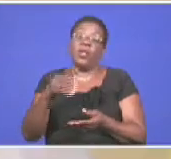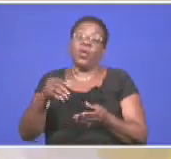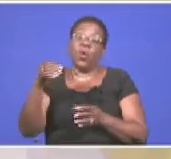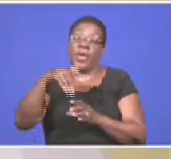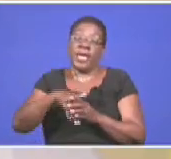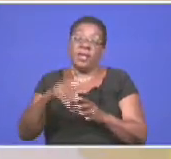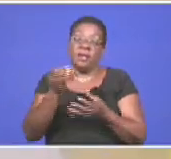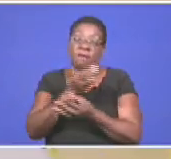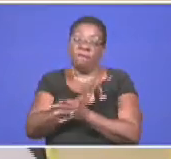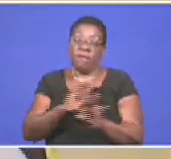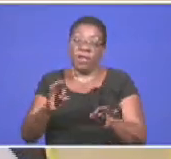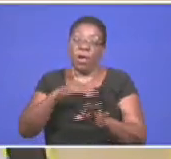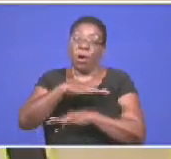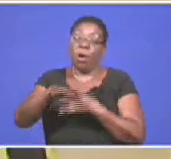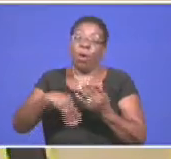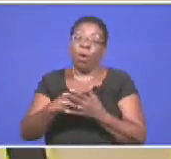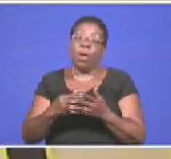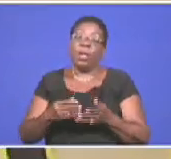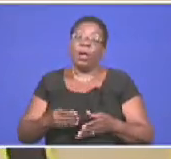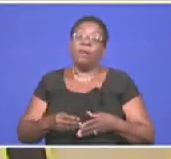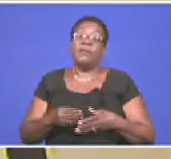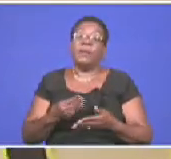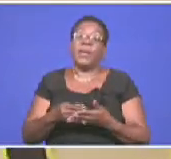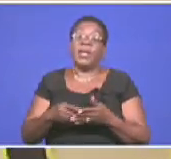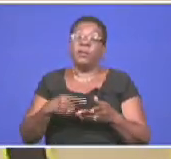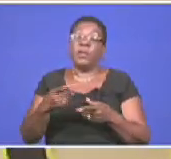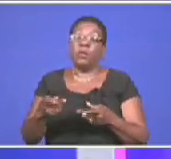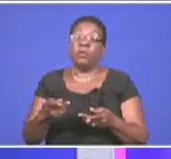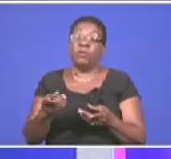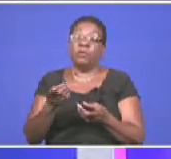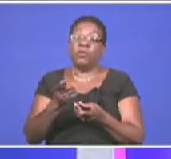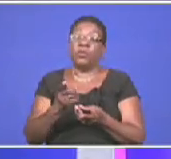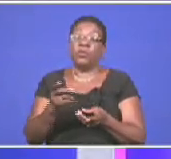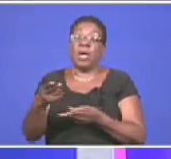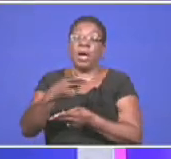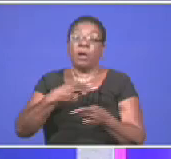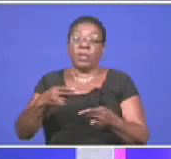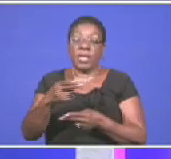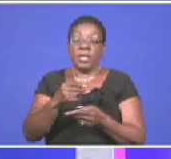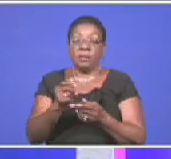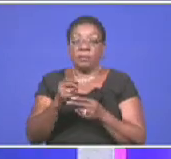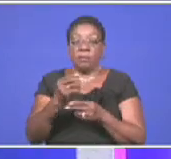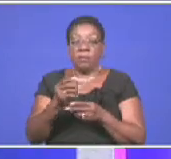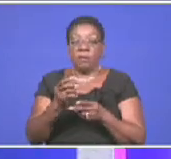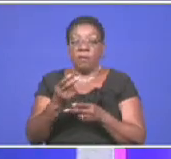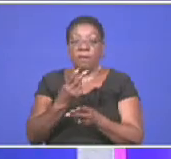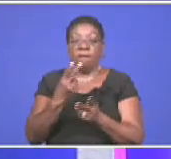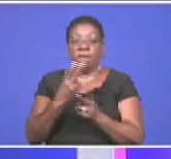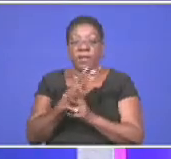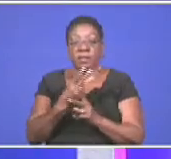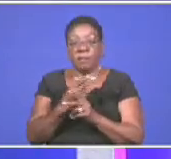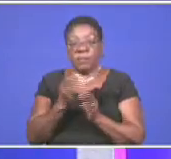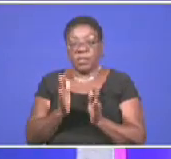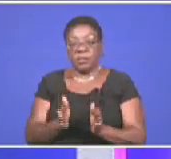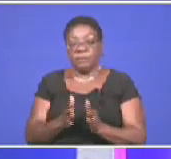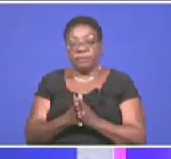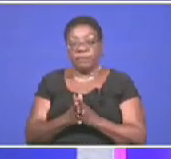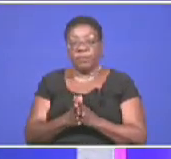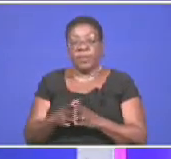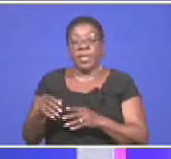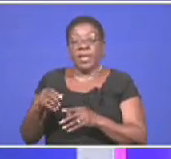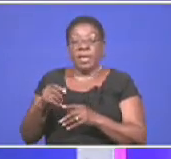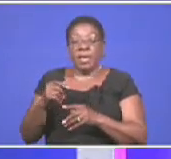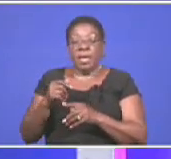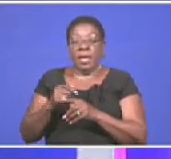will go towards the Hurricane Dorian victims. The City Bowling League back on the lanes last night at Mario's.